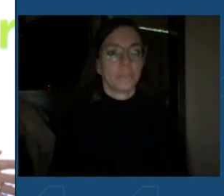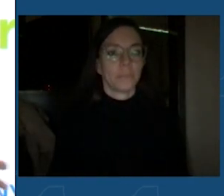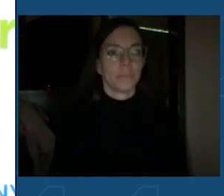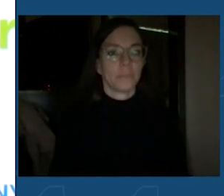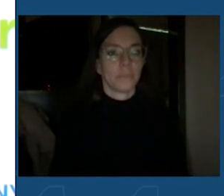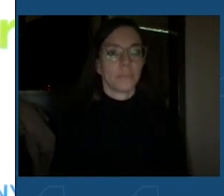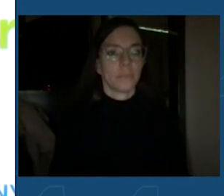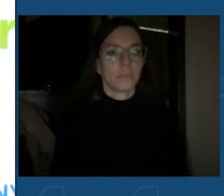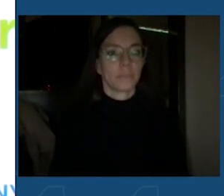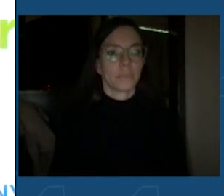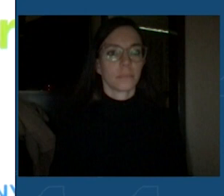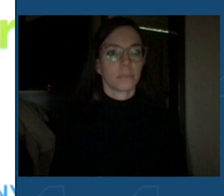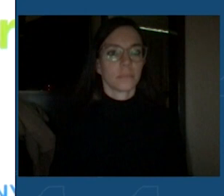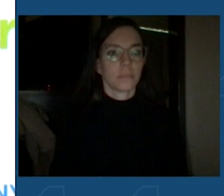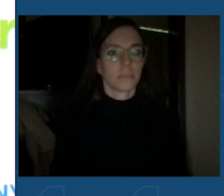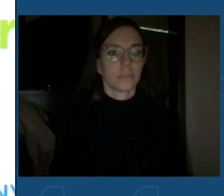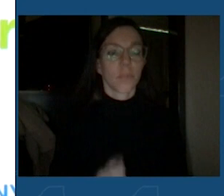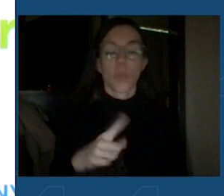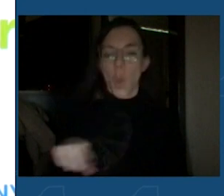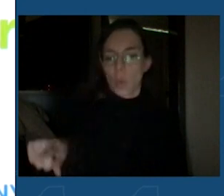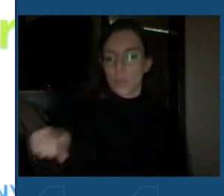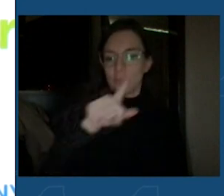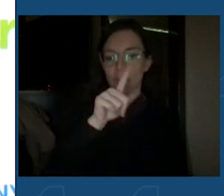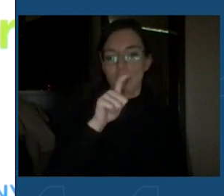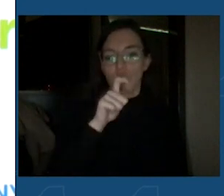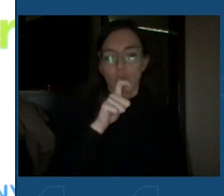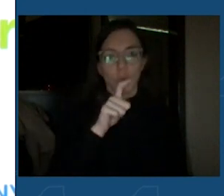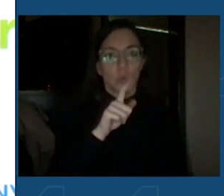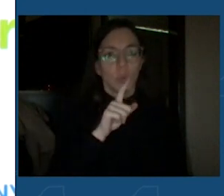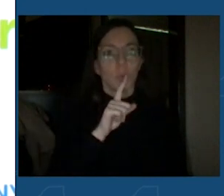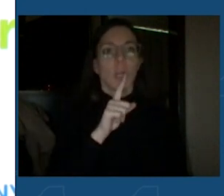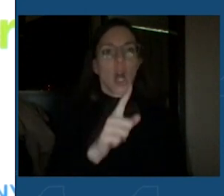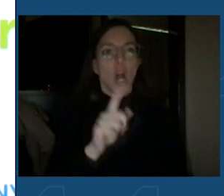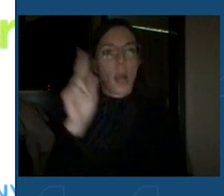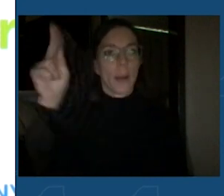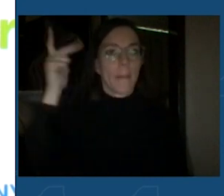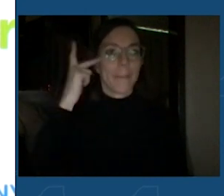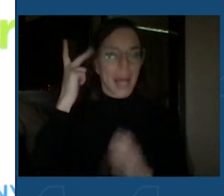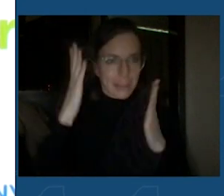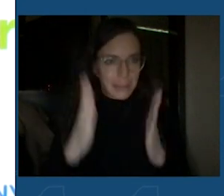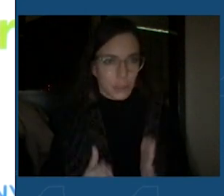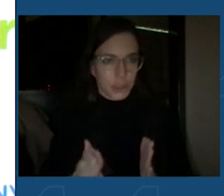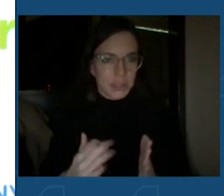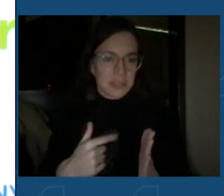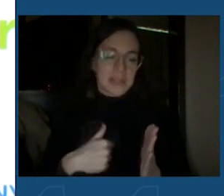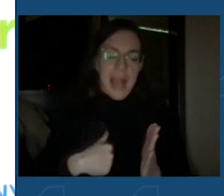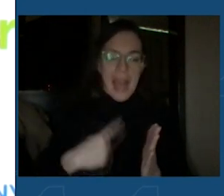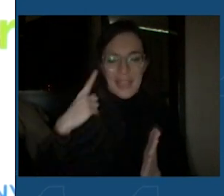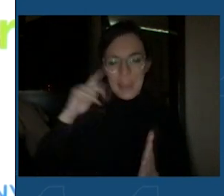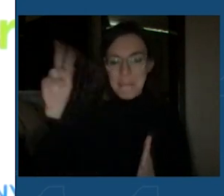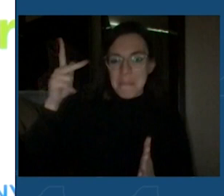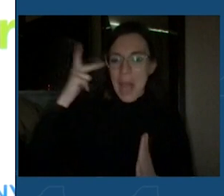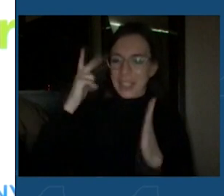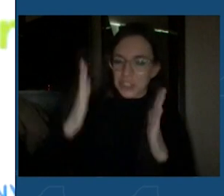Those of us who are politicians, which I consider a positive term, not a negative one,